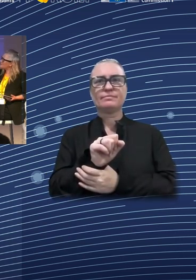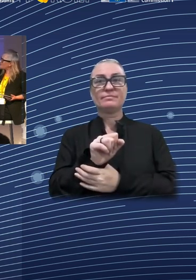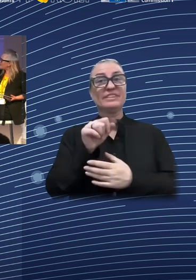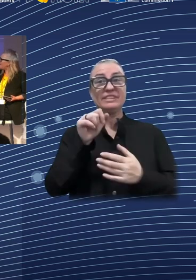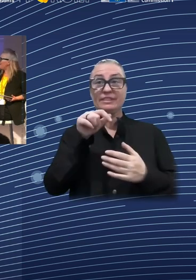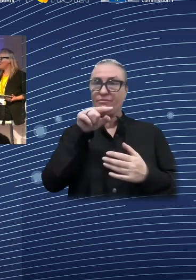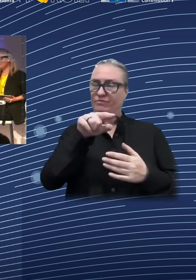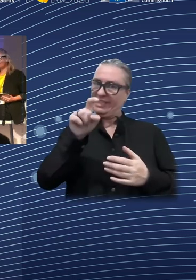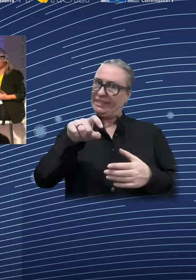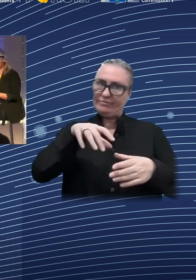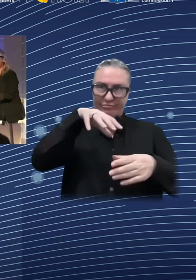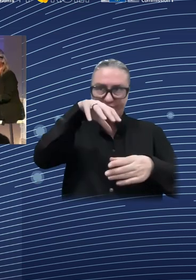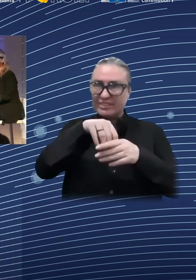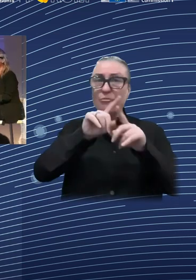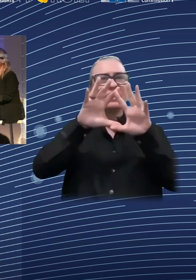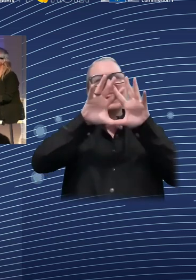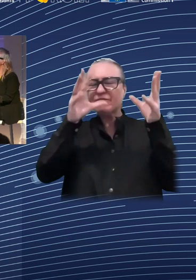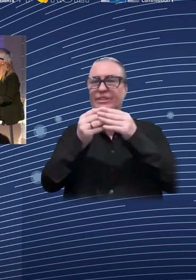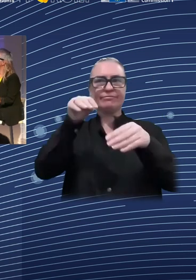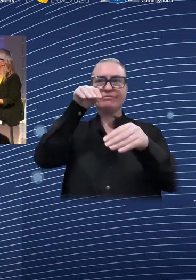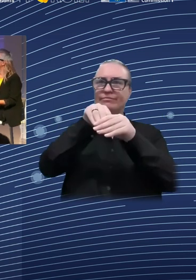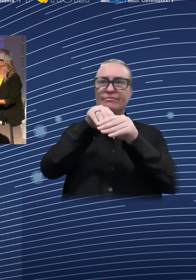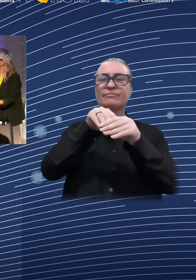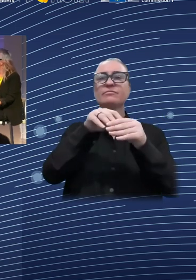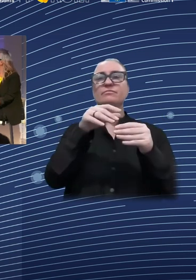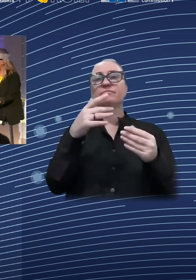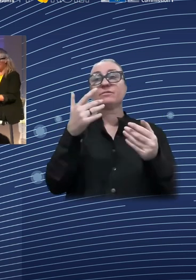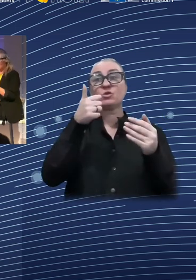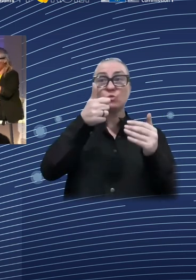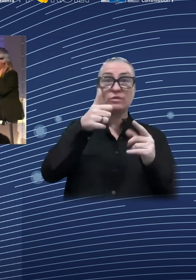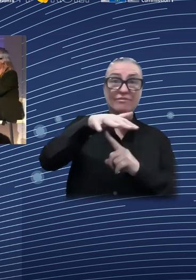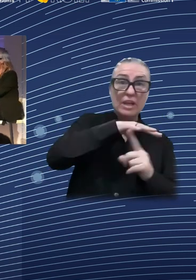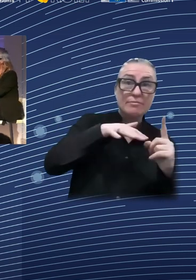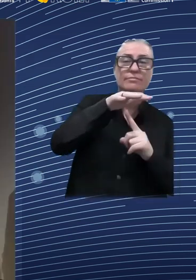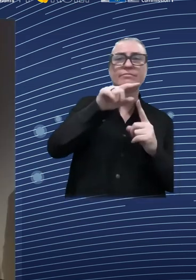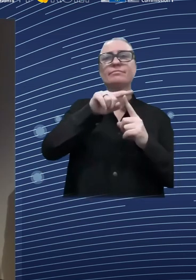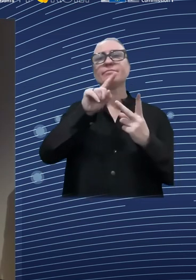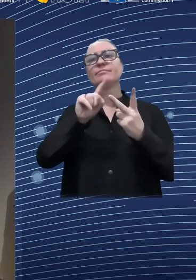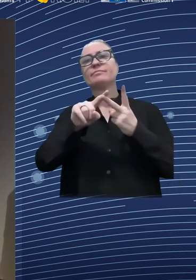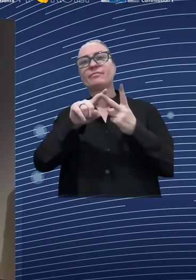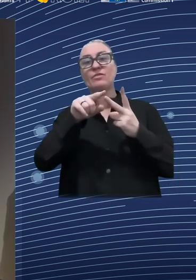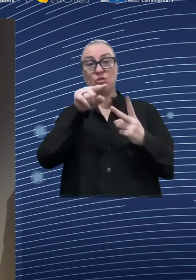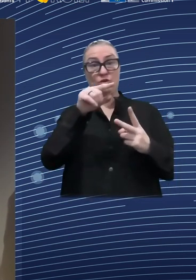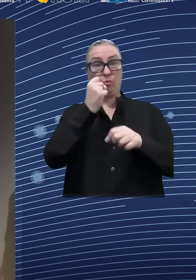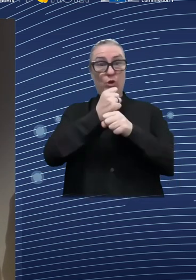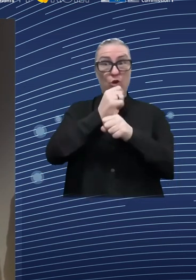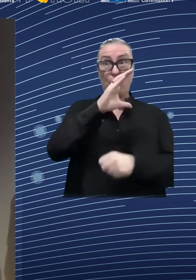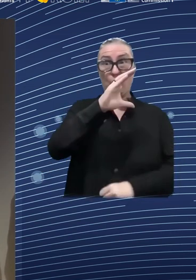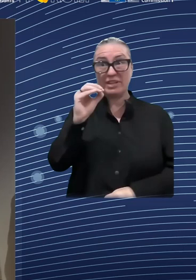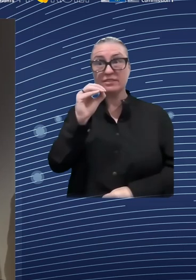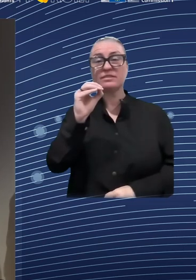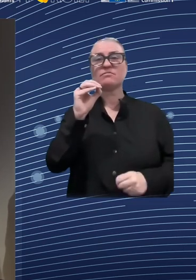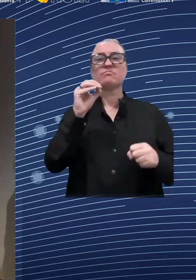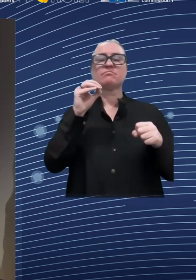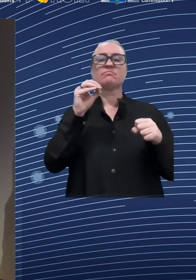well to write these kind of strategies as well for your workers and so on. Well, thank you all very much for your thoughts, and thank you for everyone